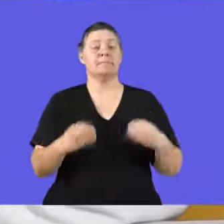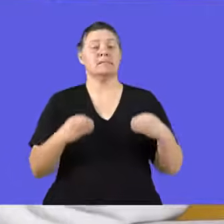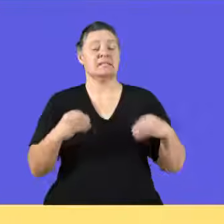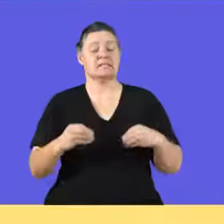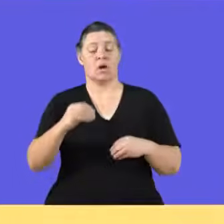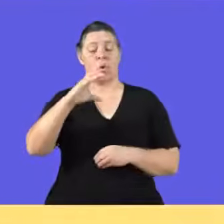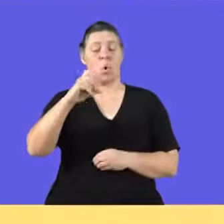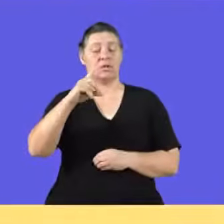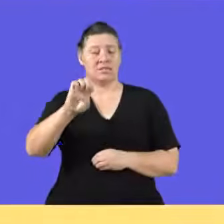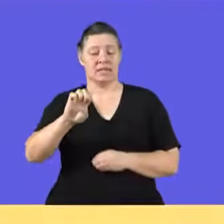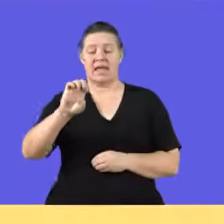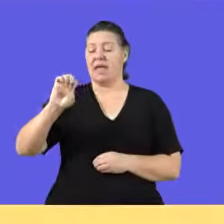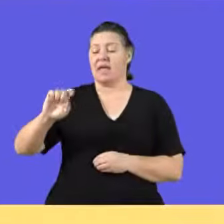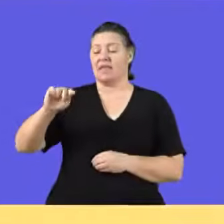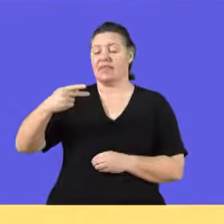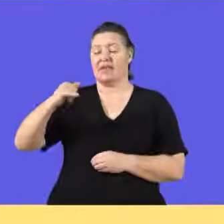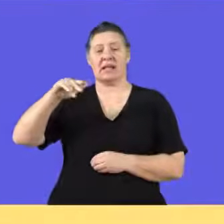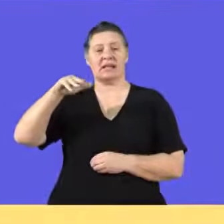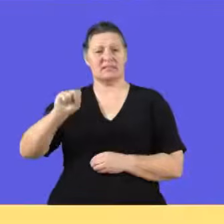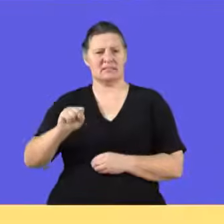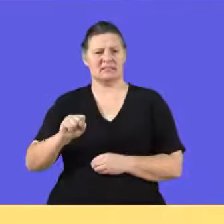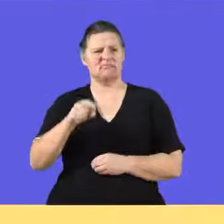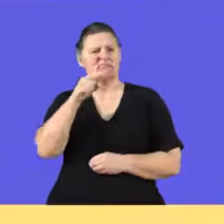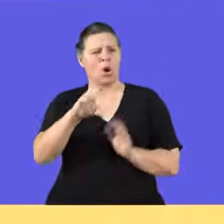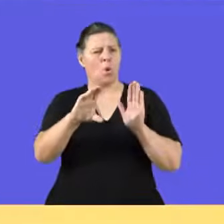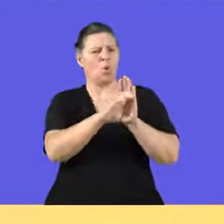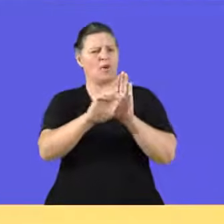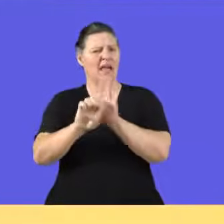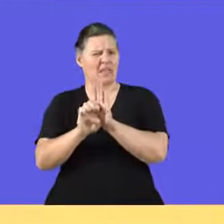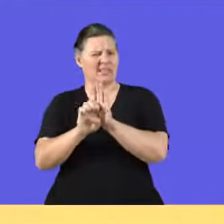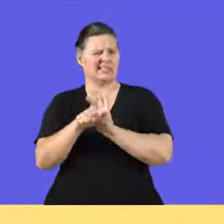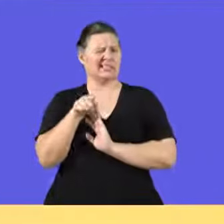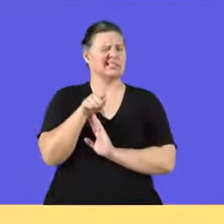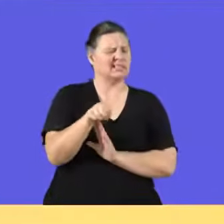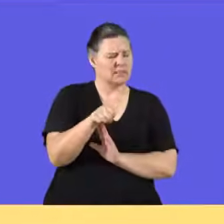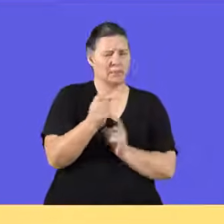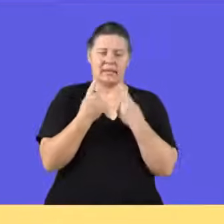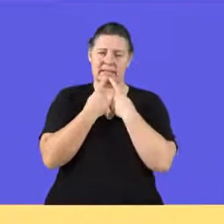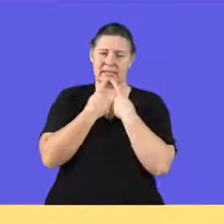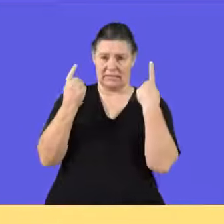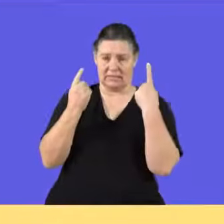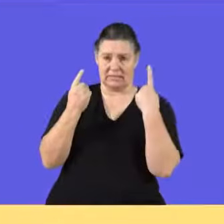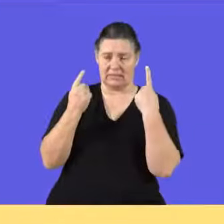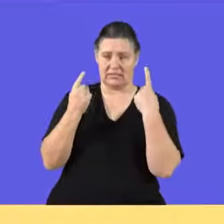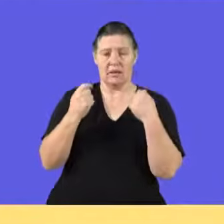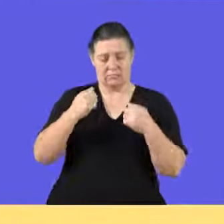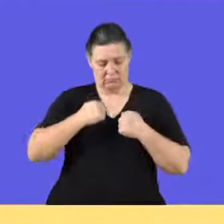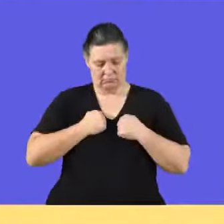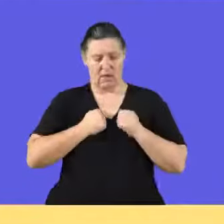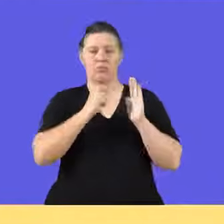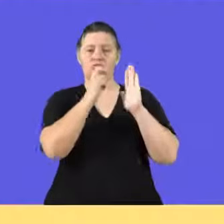first one. Business code of ethics. When you talk of a business code of ethics, it is a